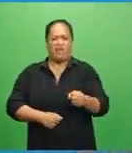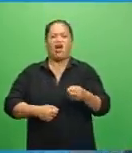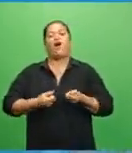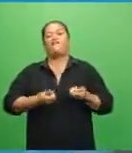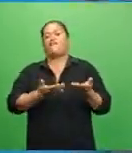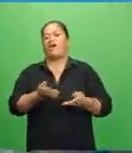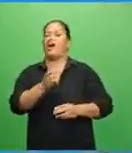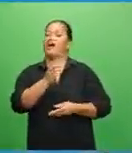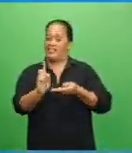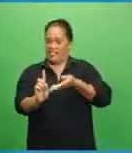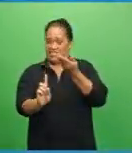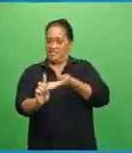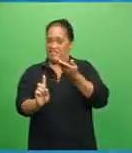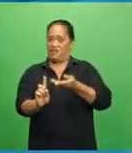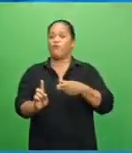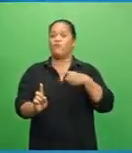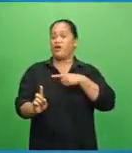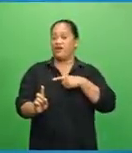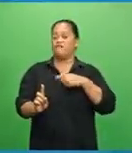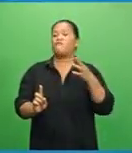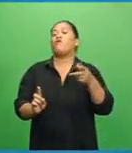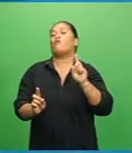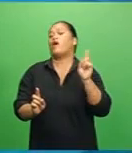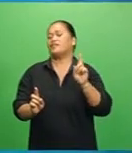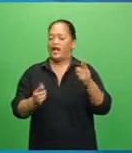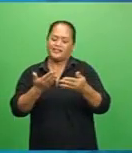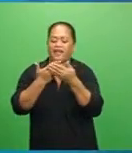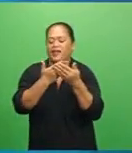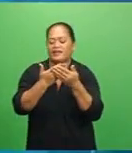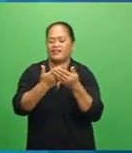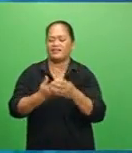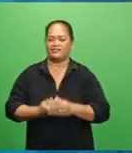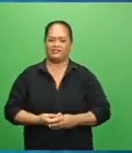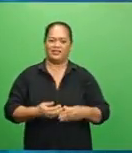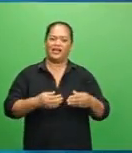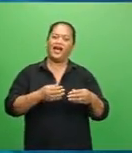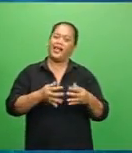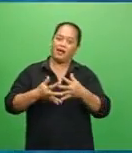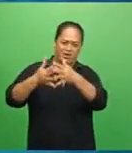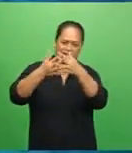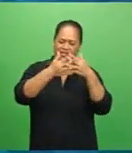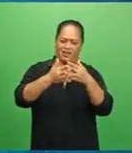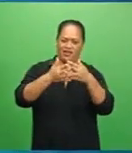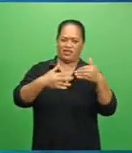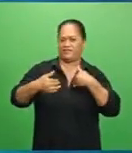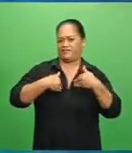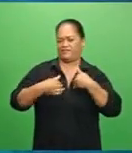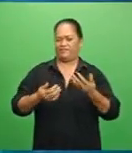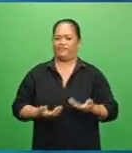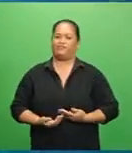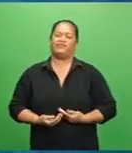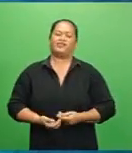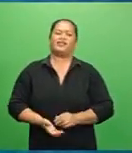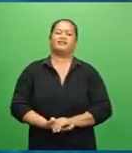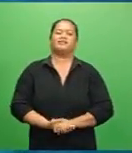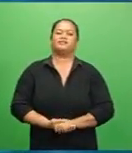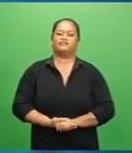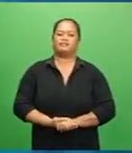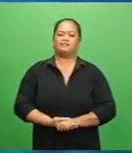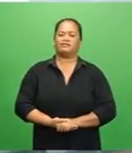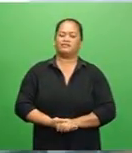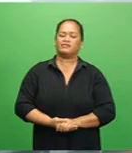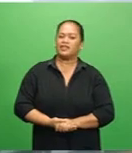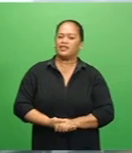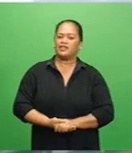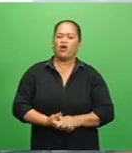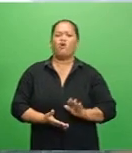Cheyenne Rover, while acknowledging Wind's performance, says young swimmers have been giving them a run for their money in many competitions.